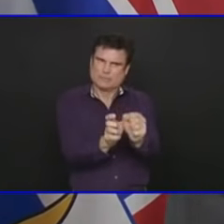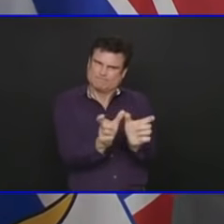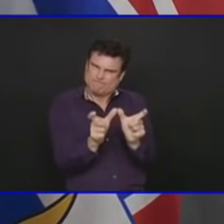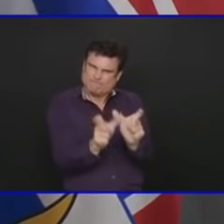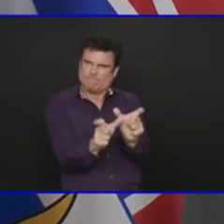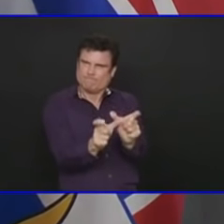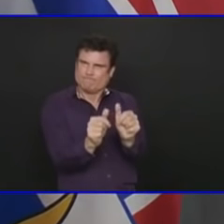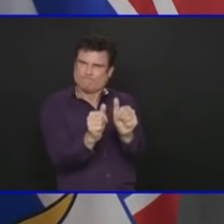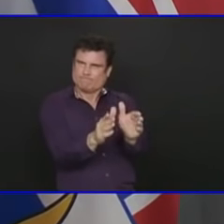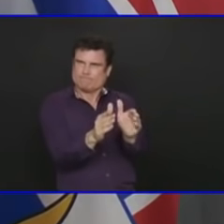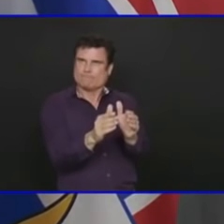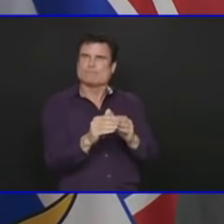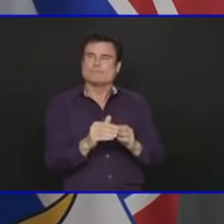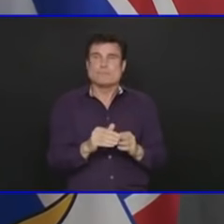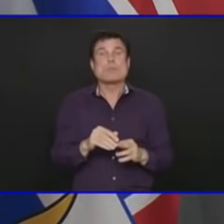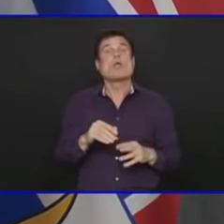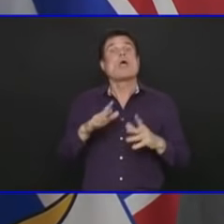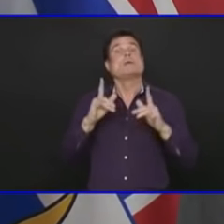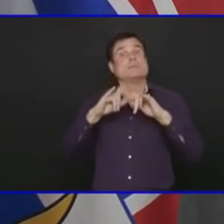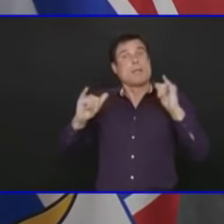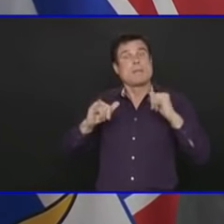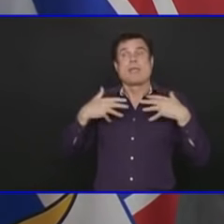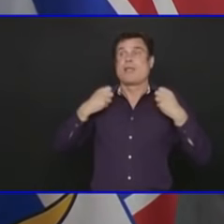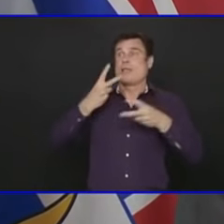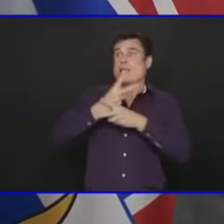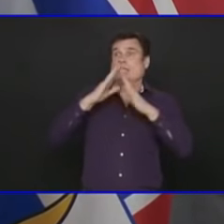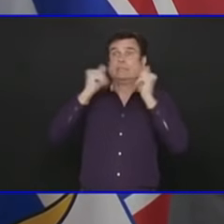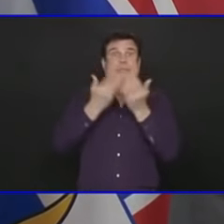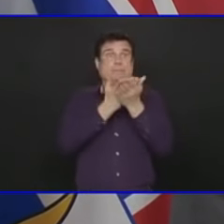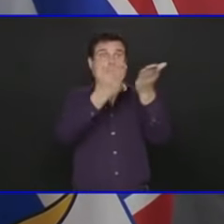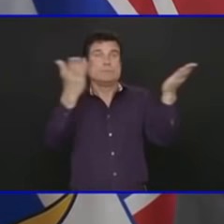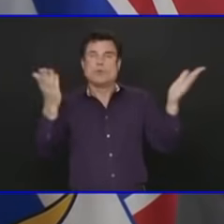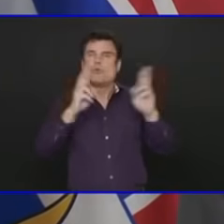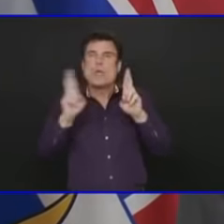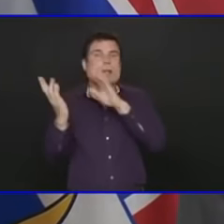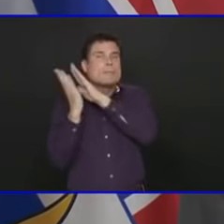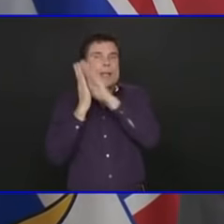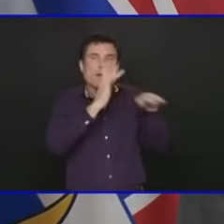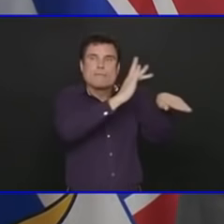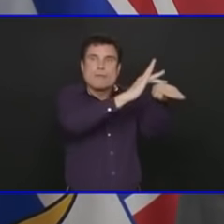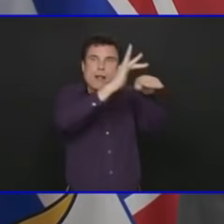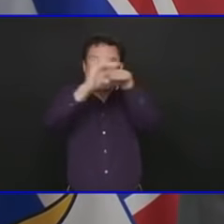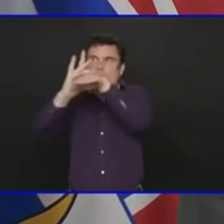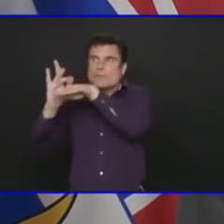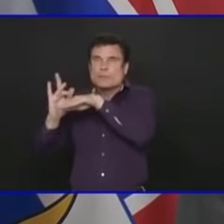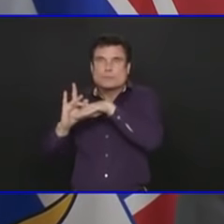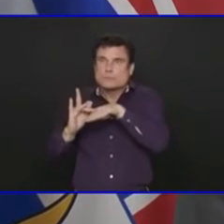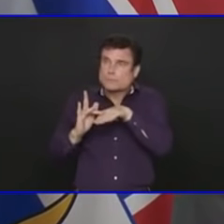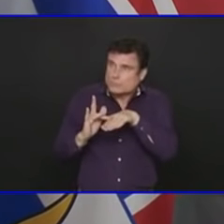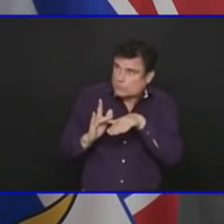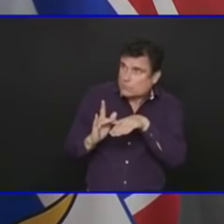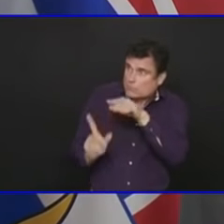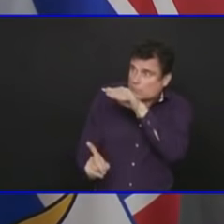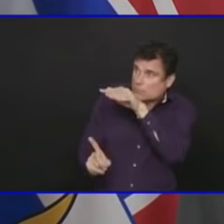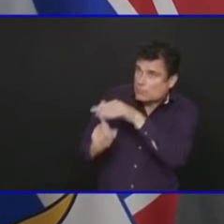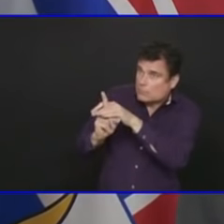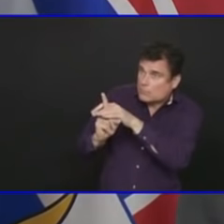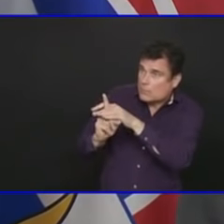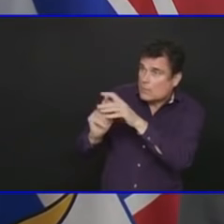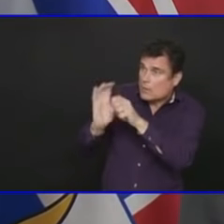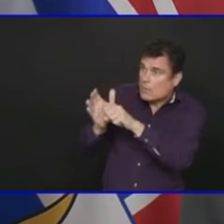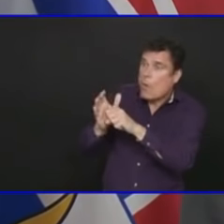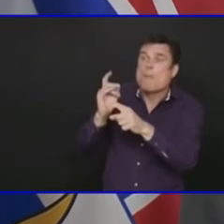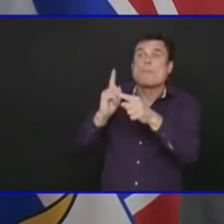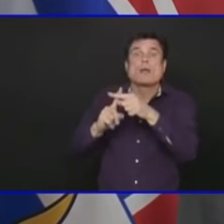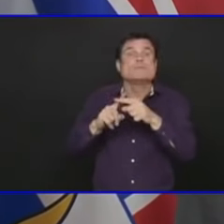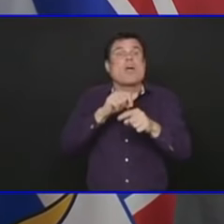for one another. This will be a different summer than any of us has ever known, but it can be a summer of renewal if we